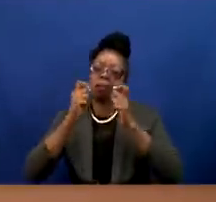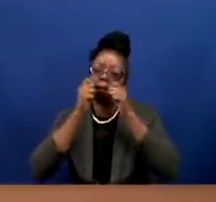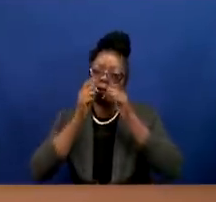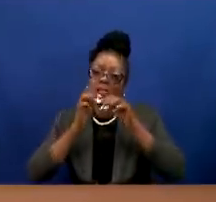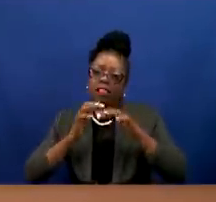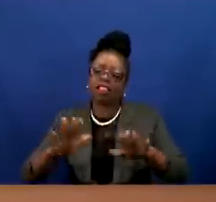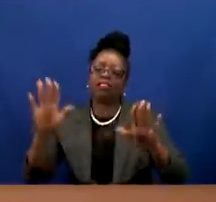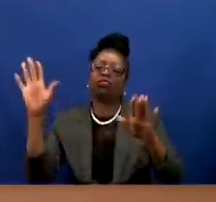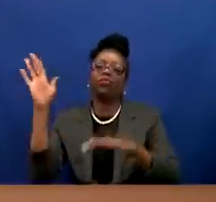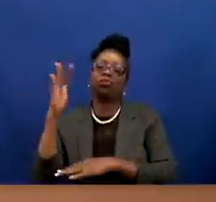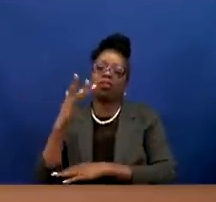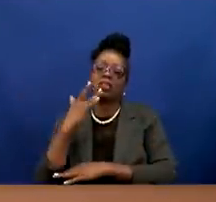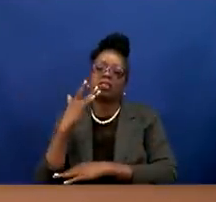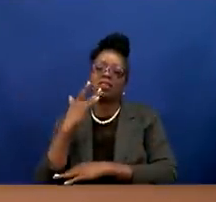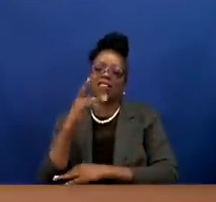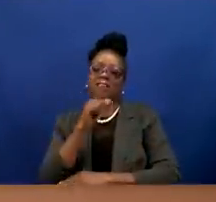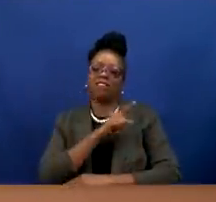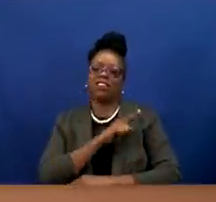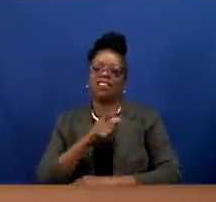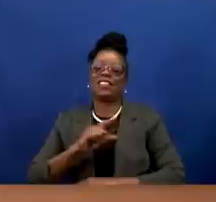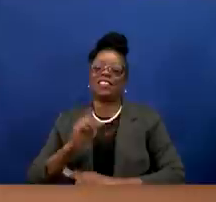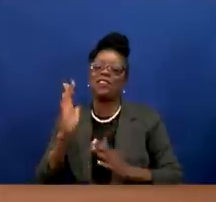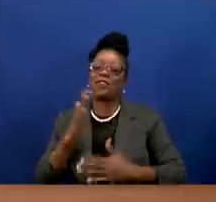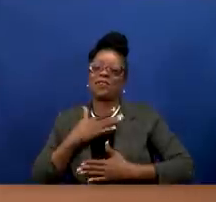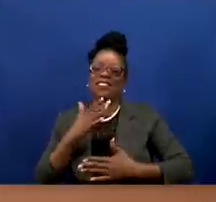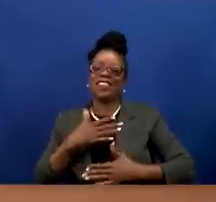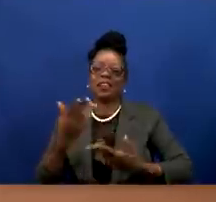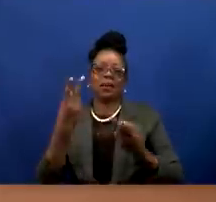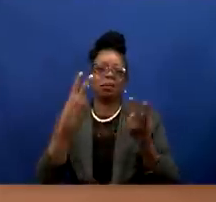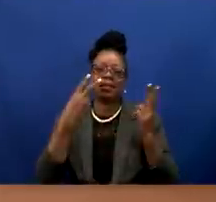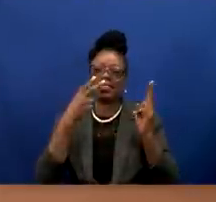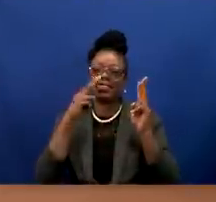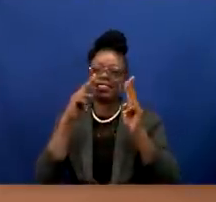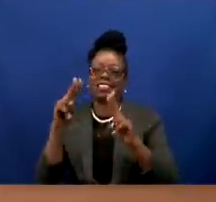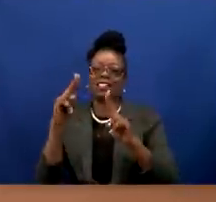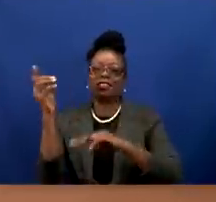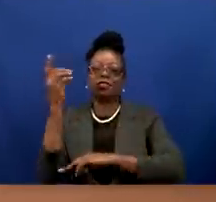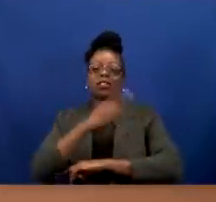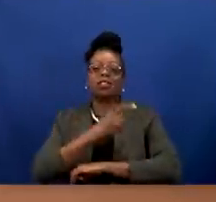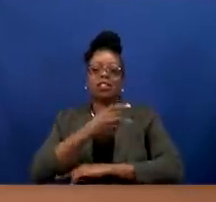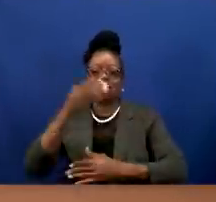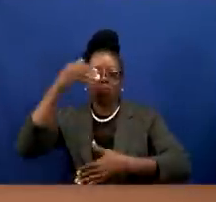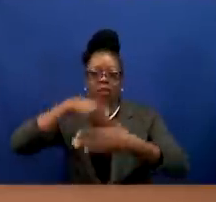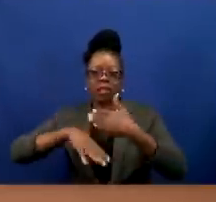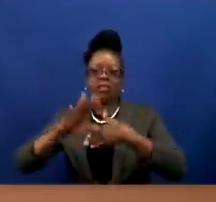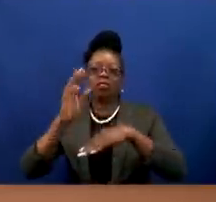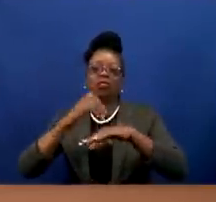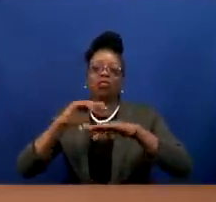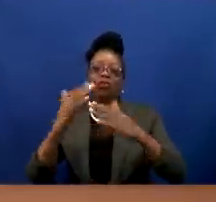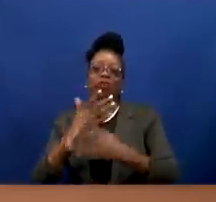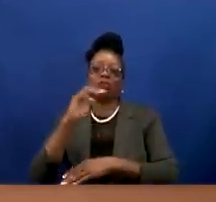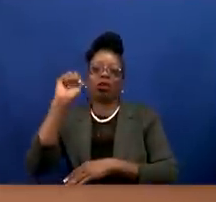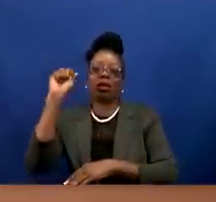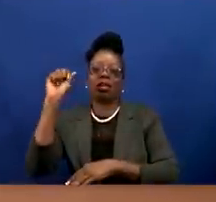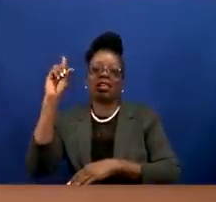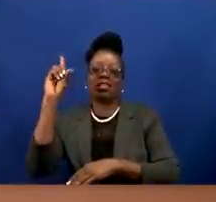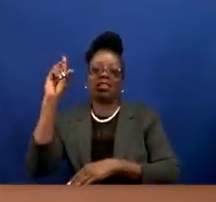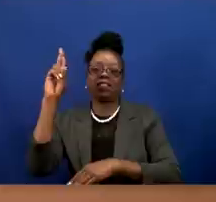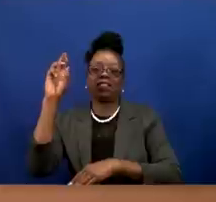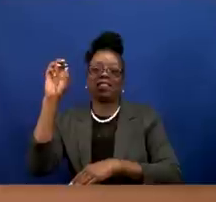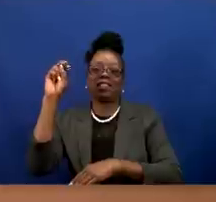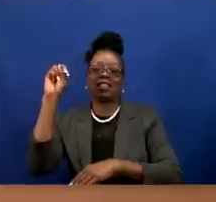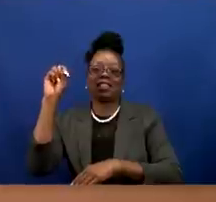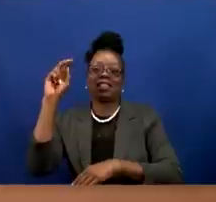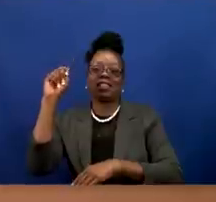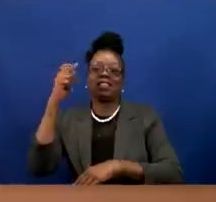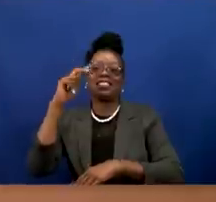the Lord. We are certainly grateful to see you today as we enter a brand new season. We're in the Advent season now, and the Advent season